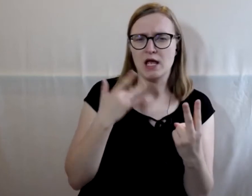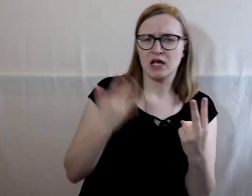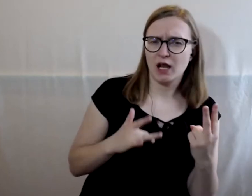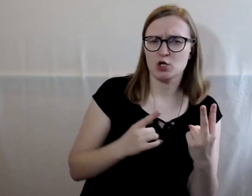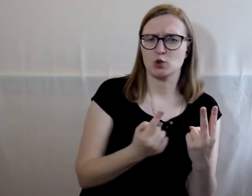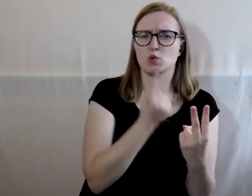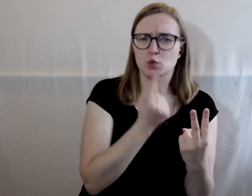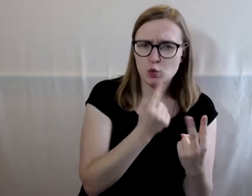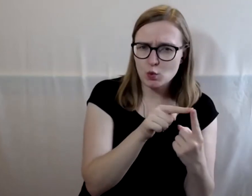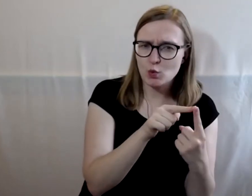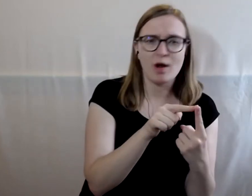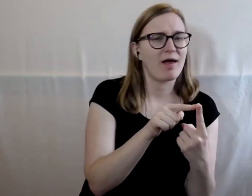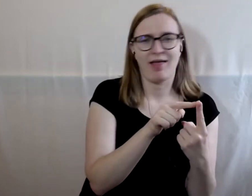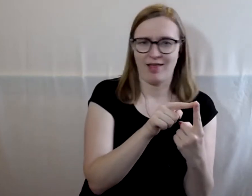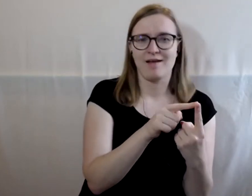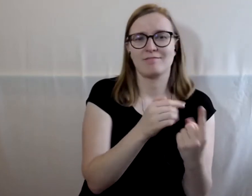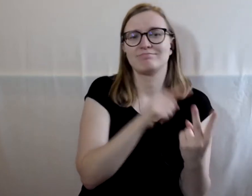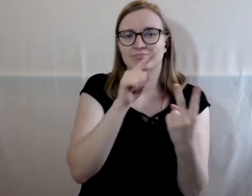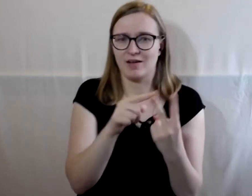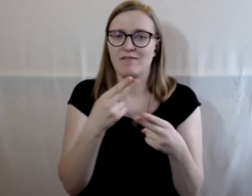be justified.